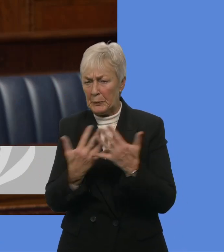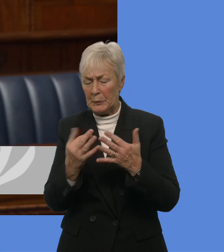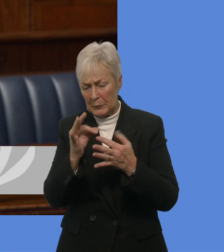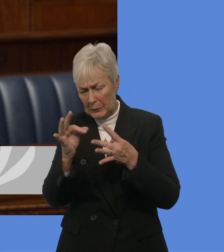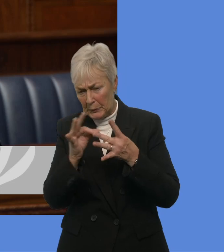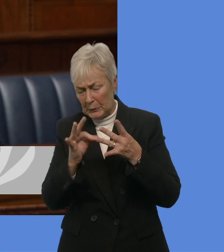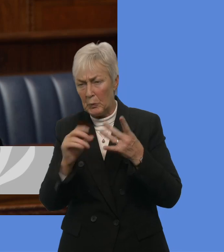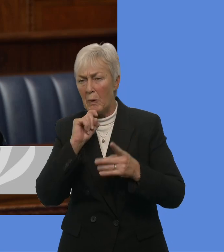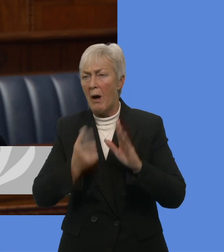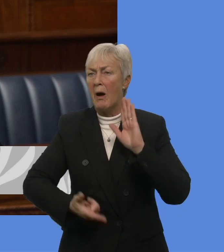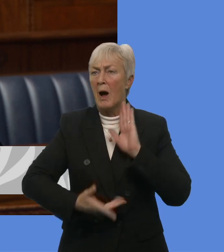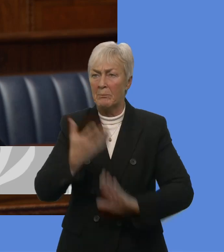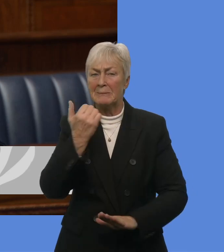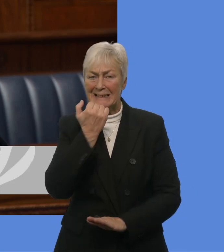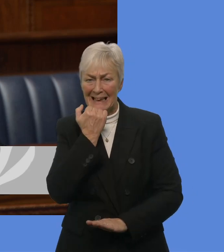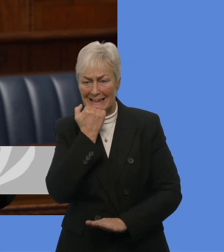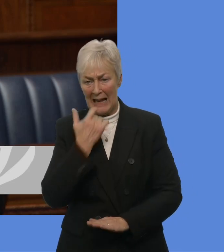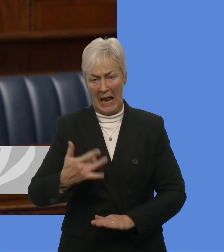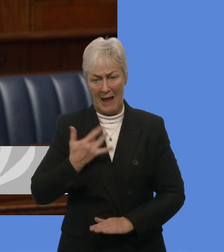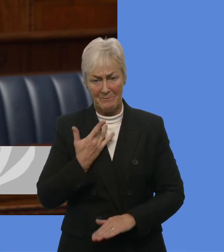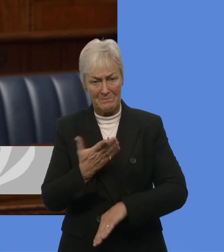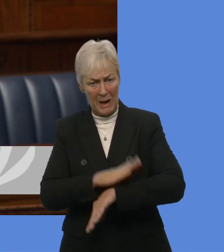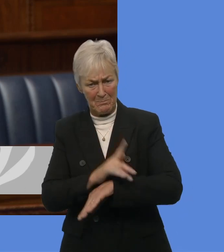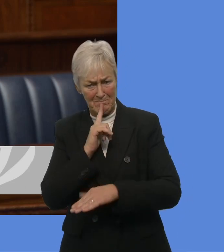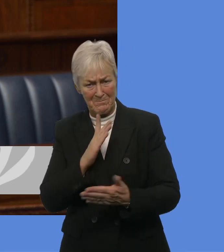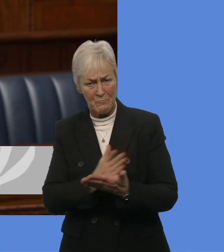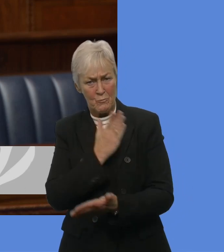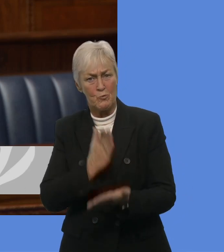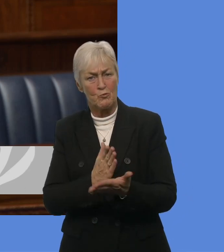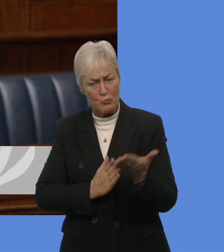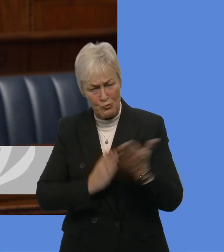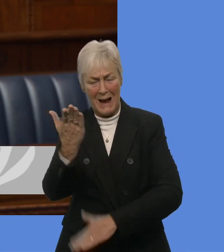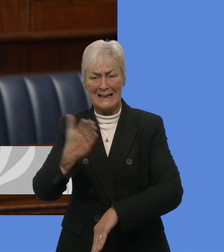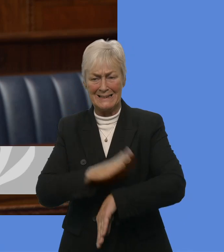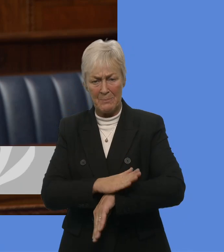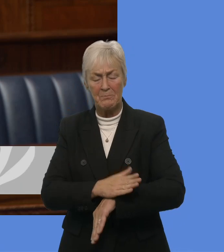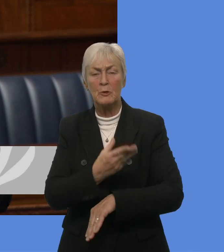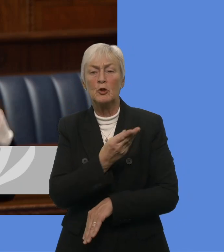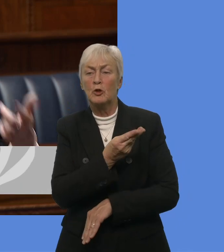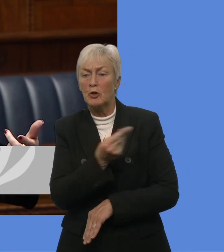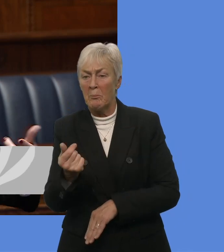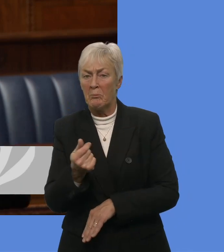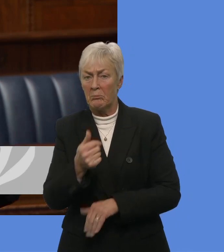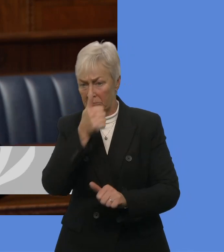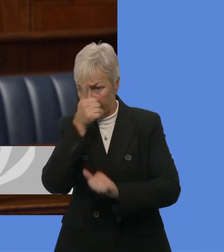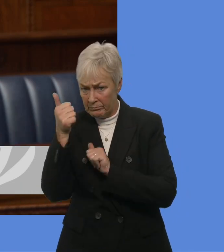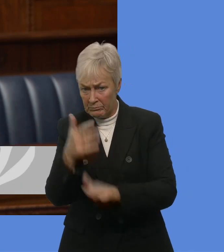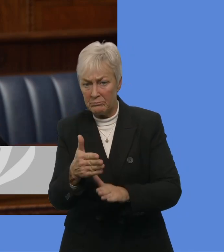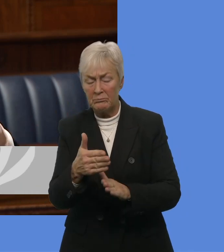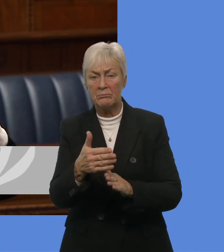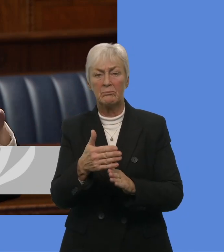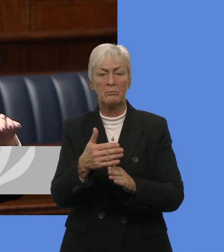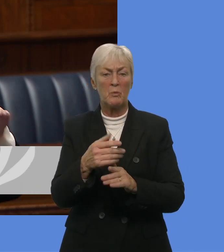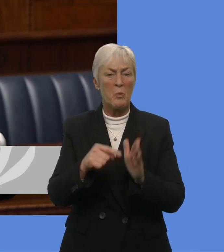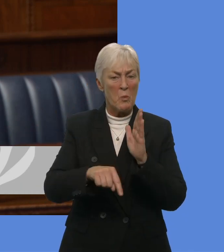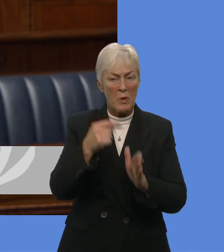that will be updated in live time and real time to show progress against that. Now, some of those will be reporting quarterly, or it depends